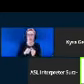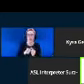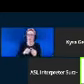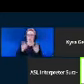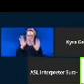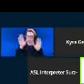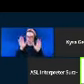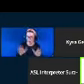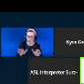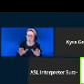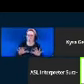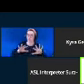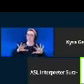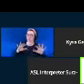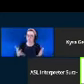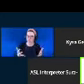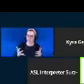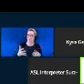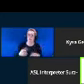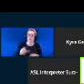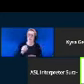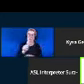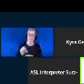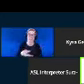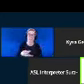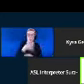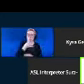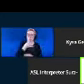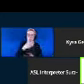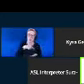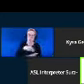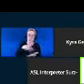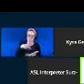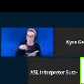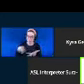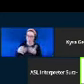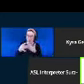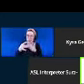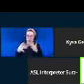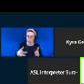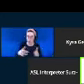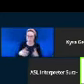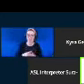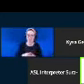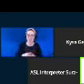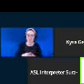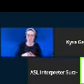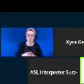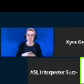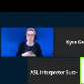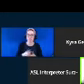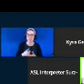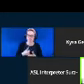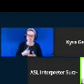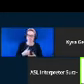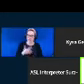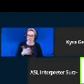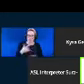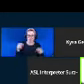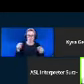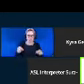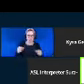incredible collection of subject matter experts and leaders. It certainly, to me, feels like almost a